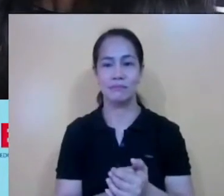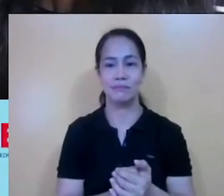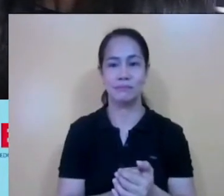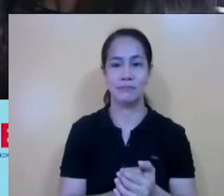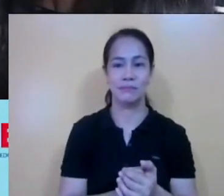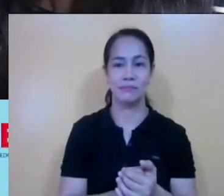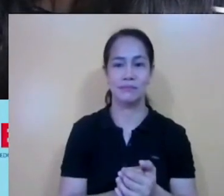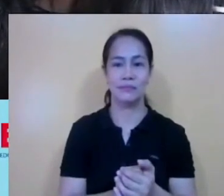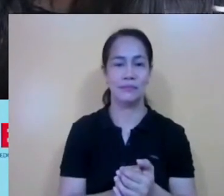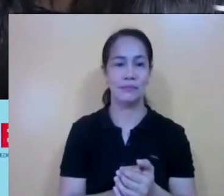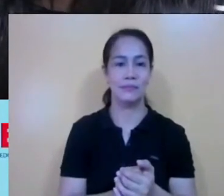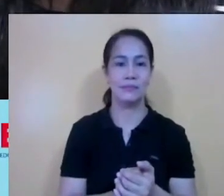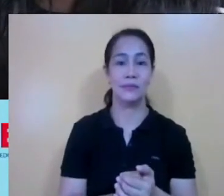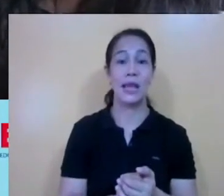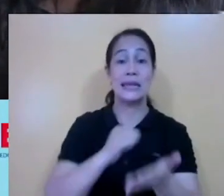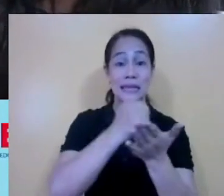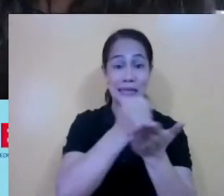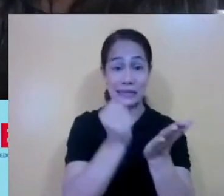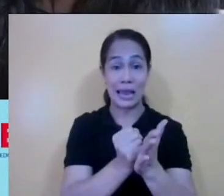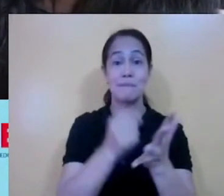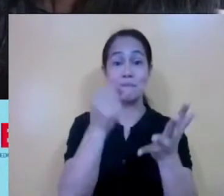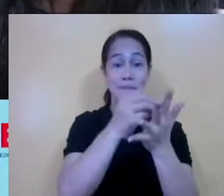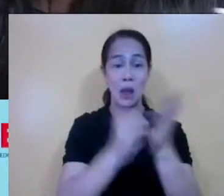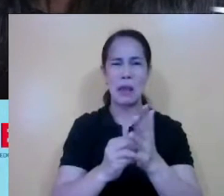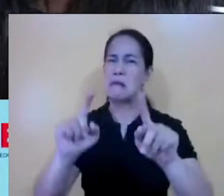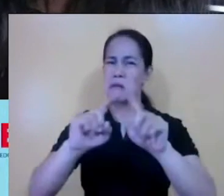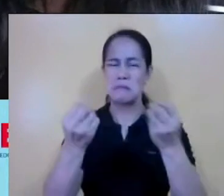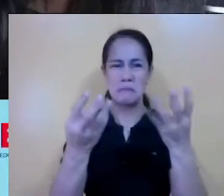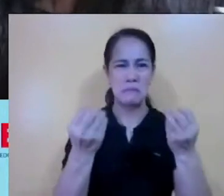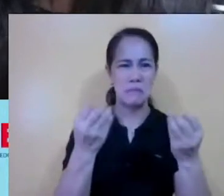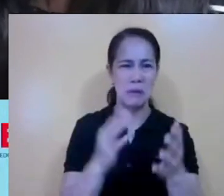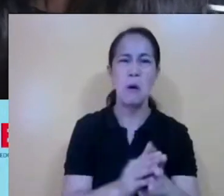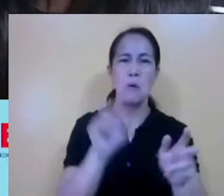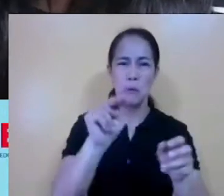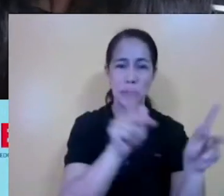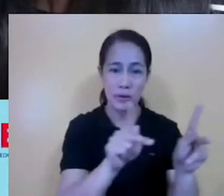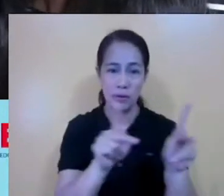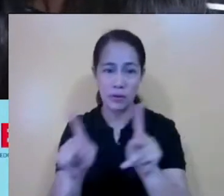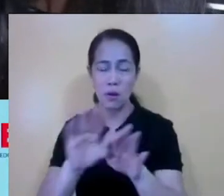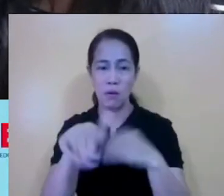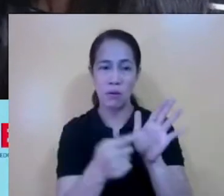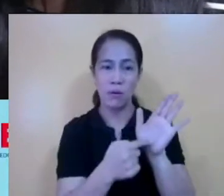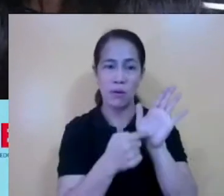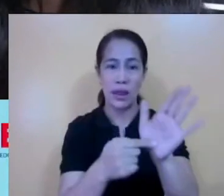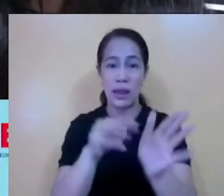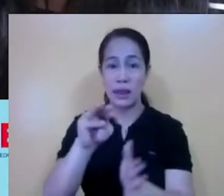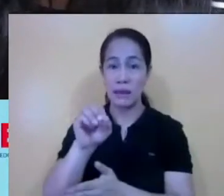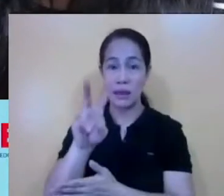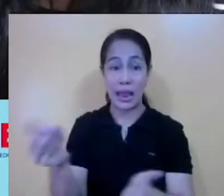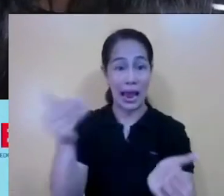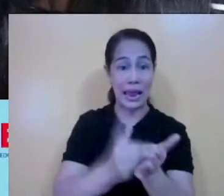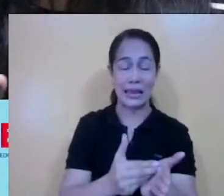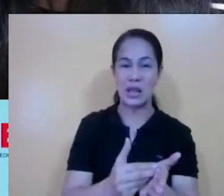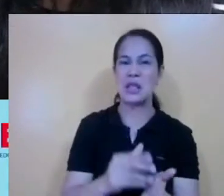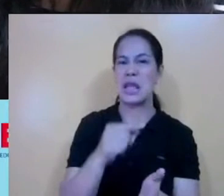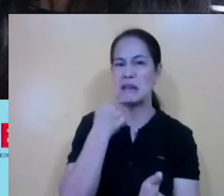some indicators have multiple MOVs. Do we need to prepare or present all listed MOVs? Again, the answer is no.